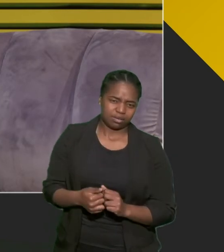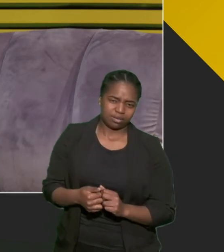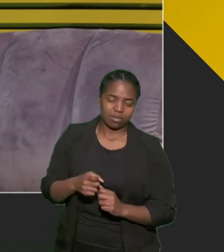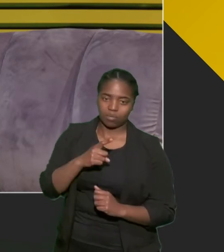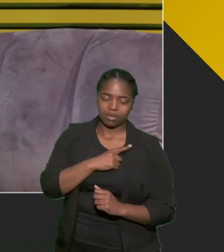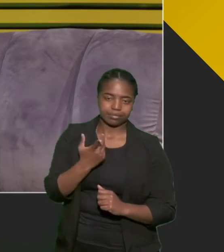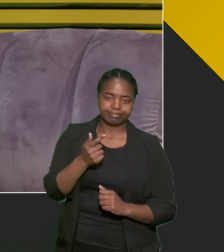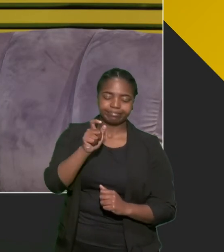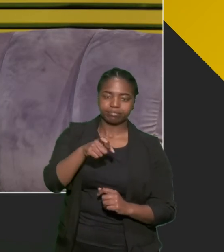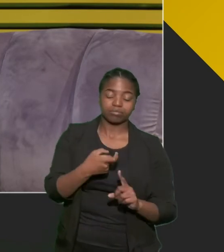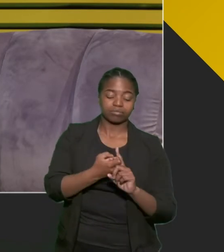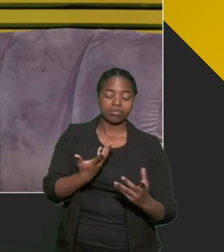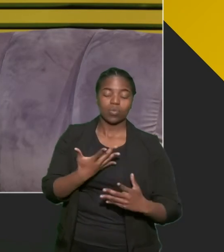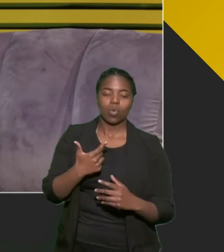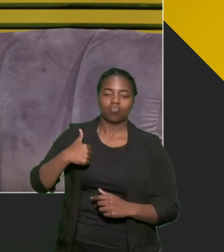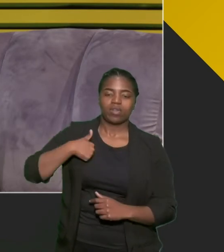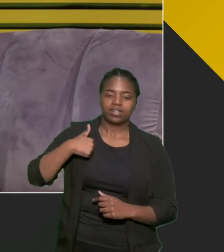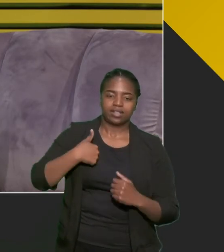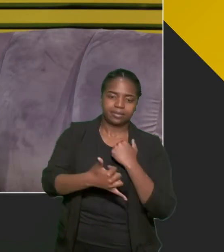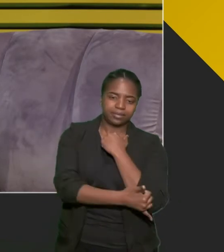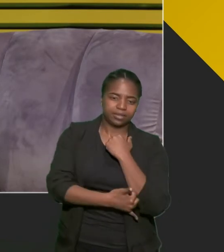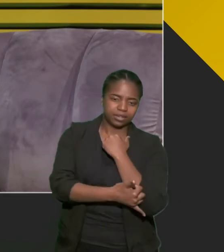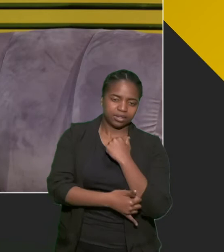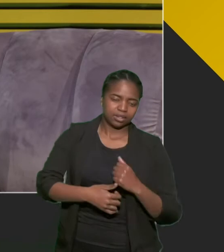because, of course, she is calling us all the way from Rwanda.